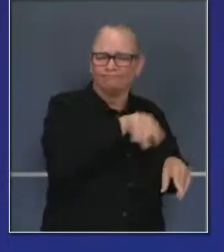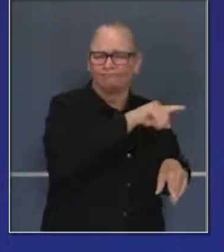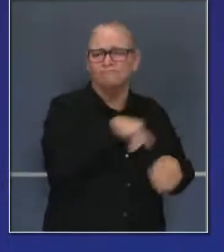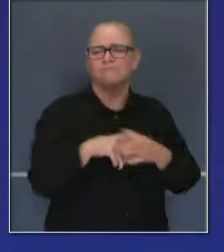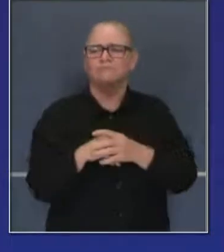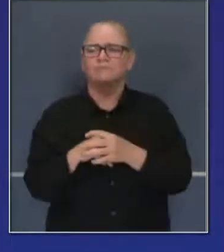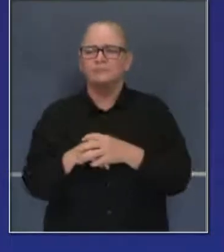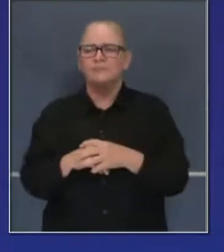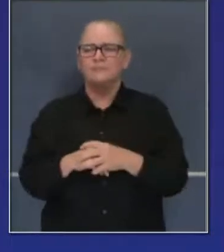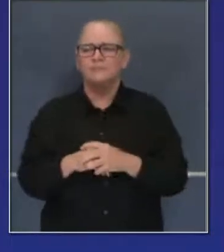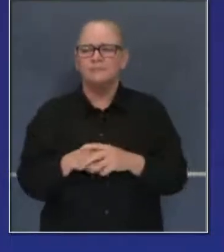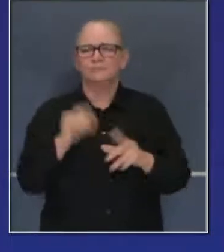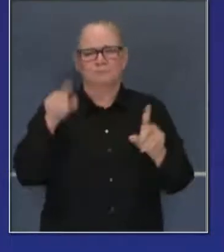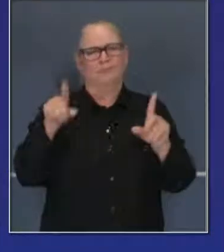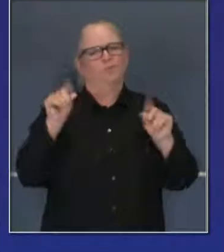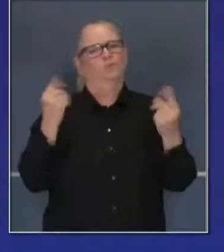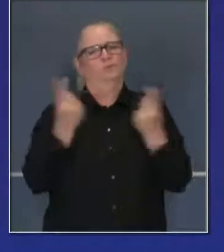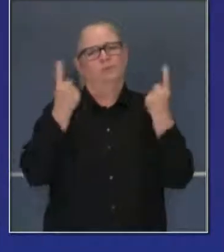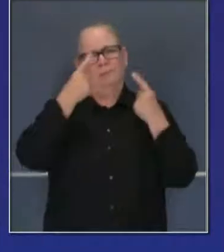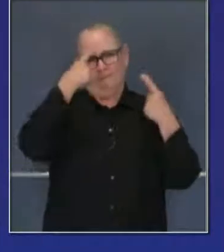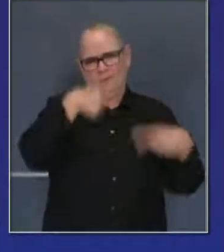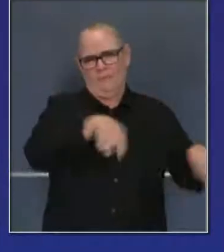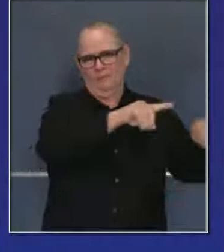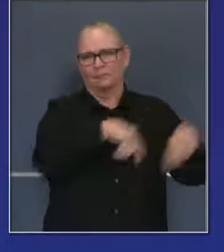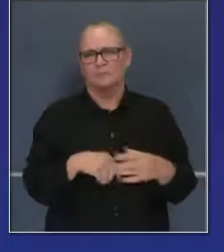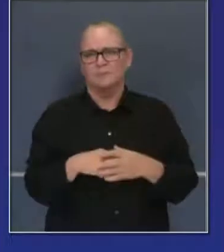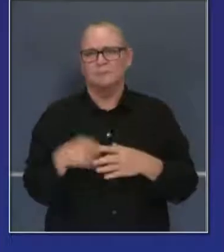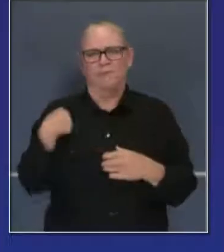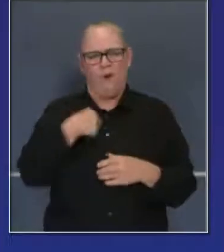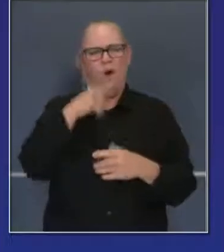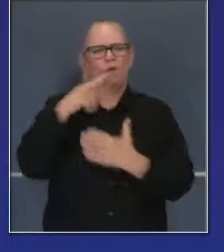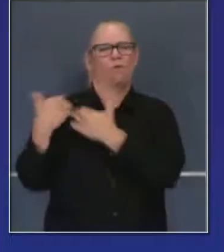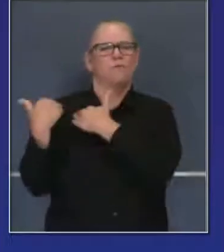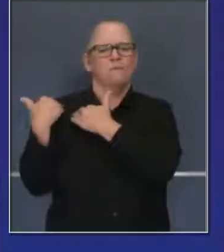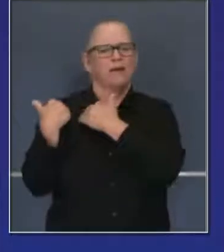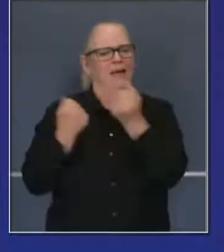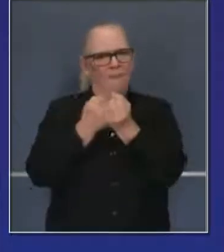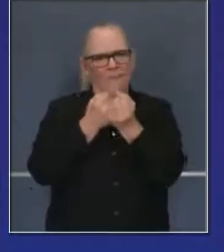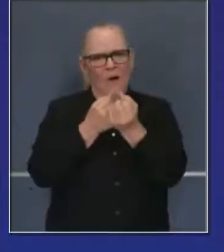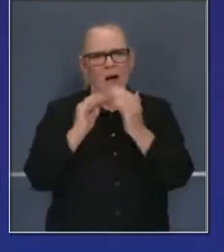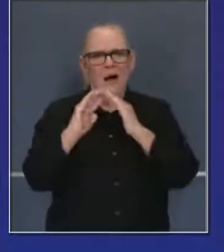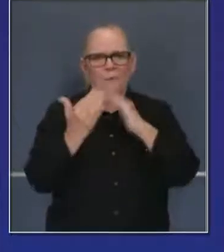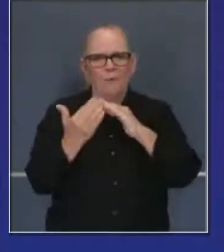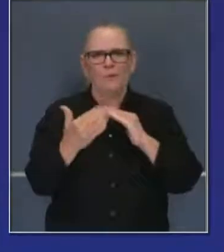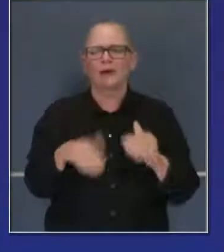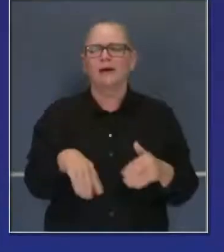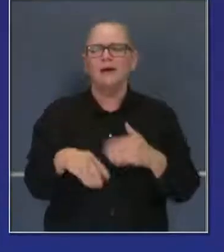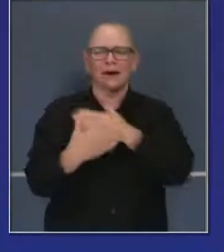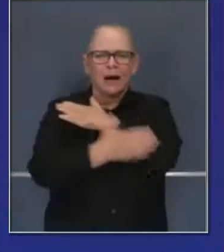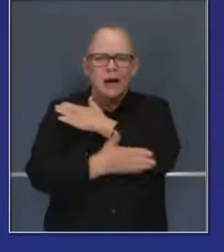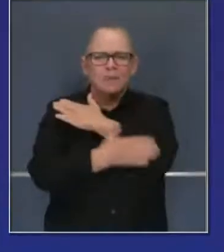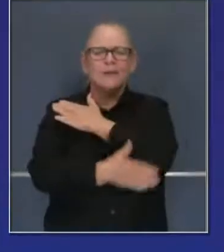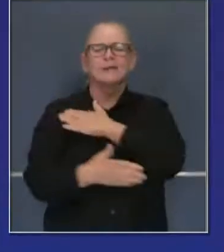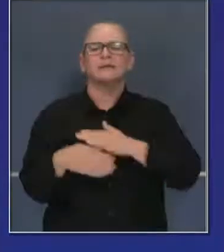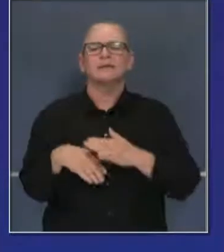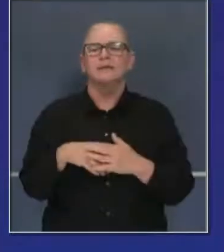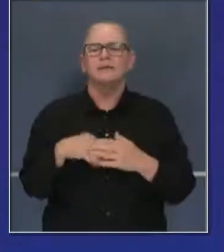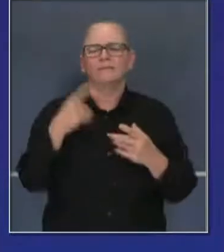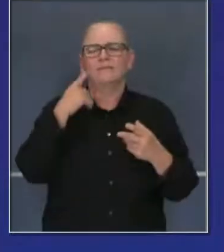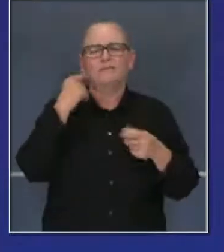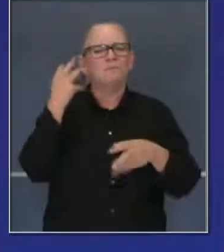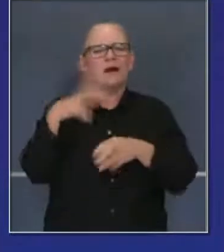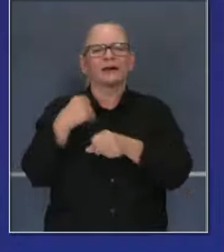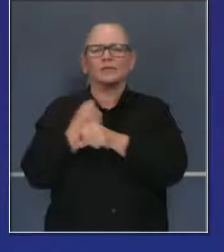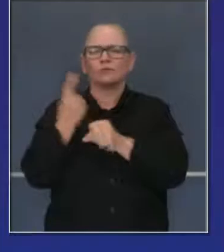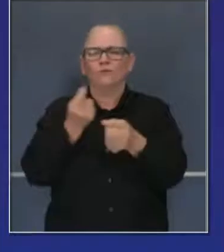space. The state of California has a responsibility to support cities and counties. The state of California for decades was not